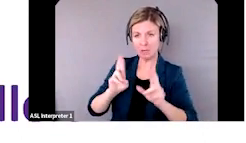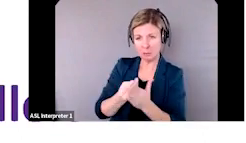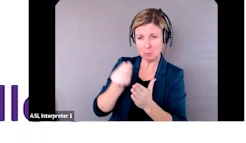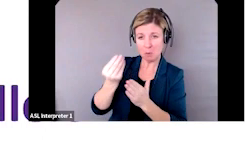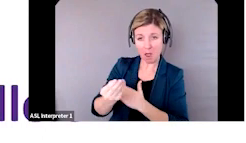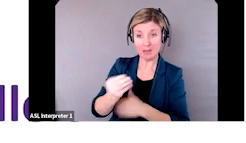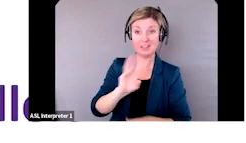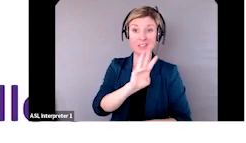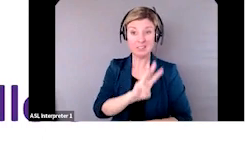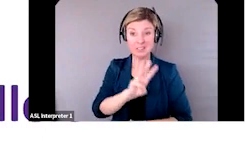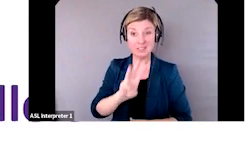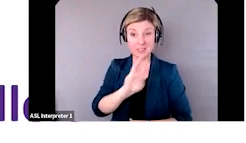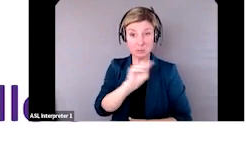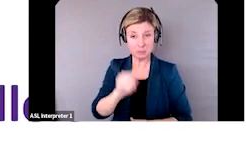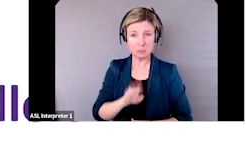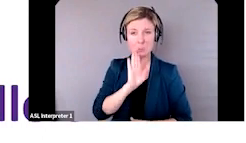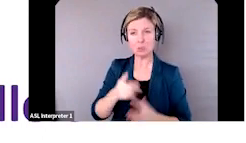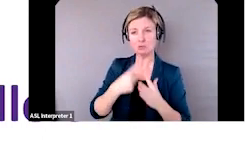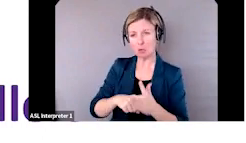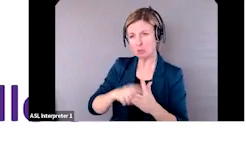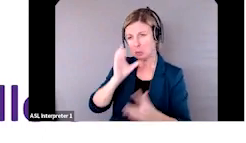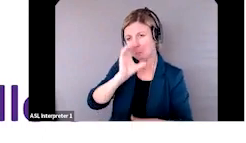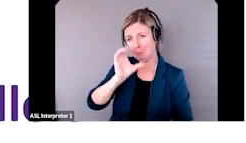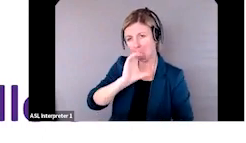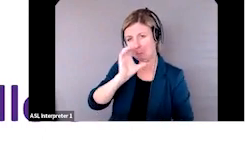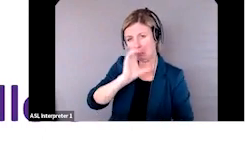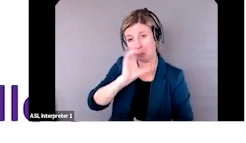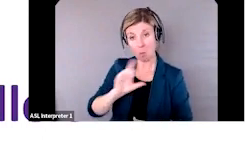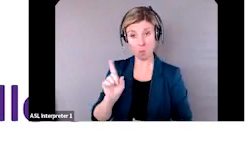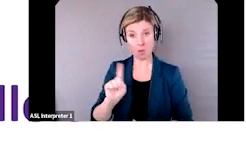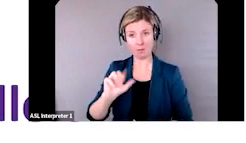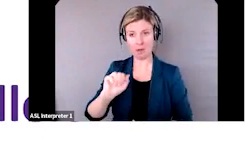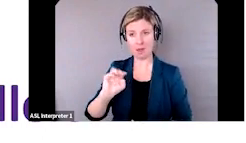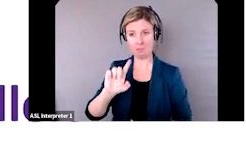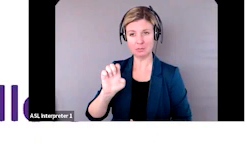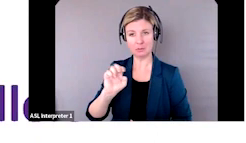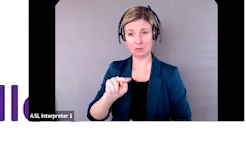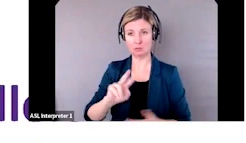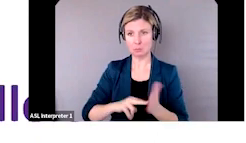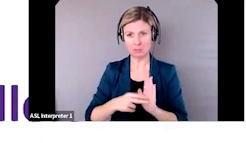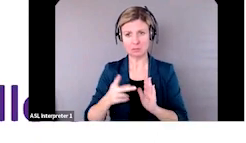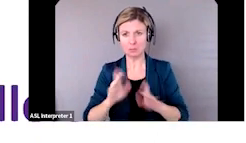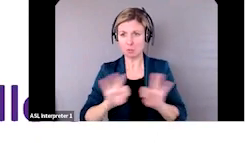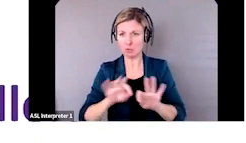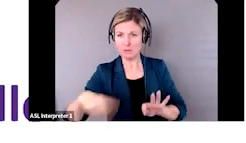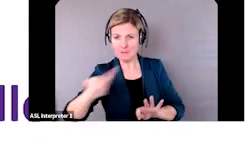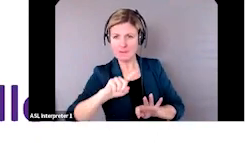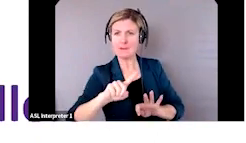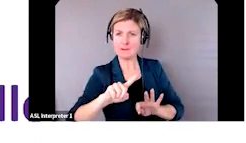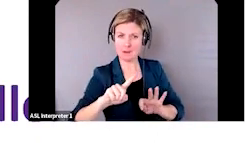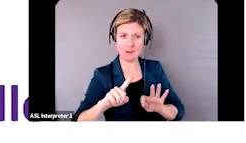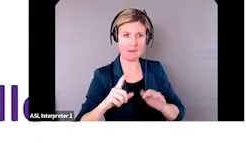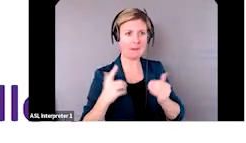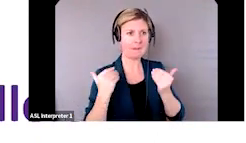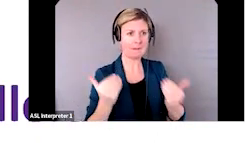on Amazon, to make sure that your brand is properly represented on Amazon. Whether it's a reseller buying from a